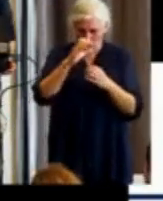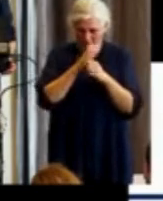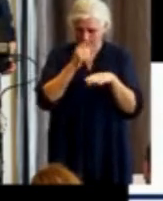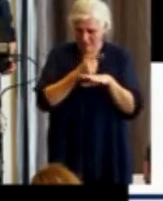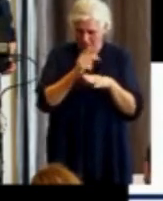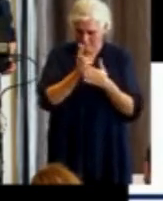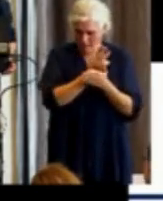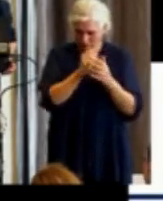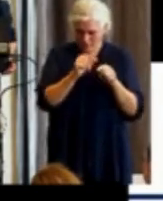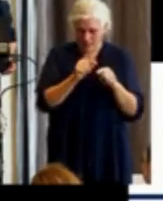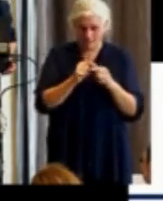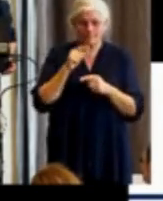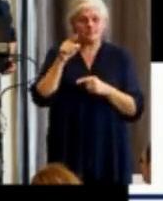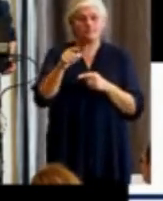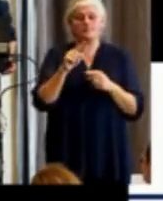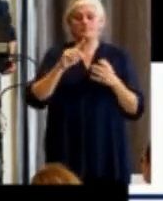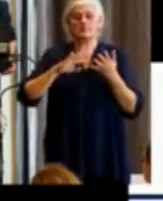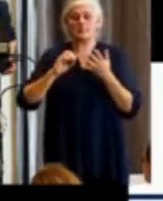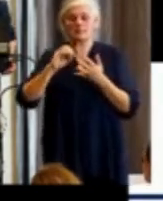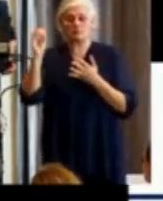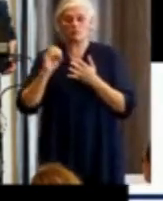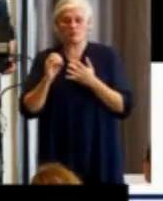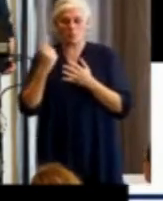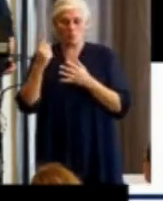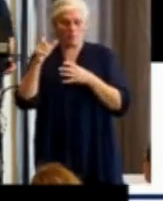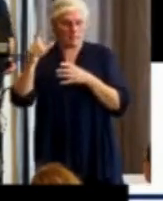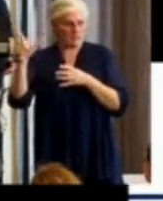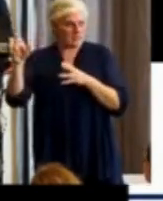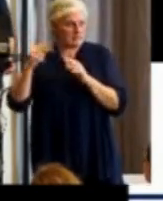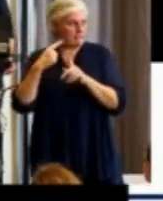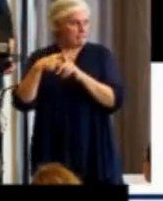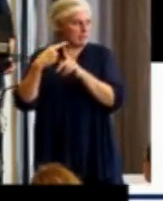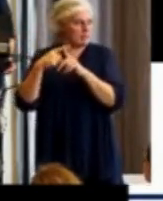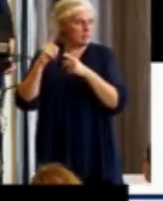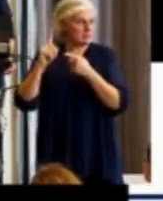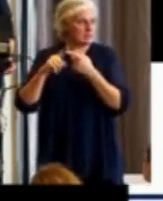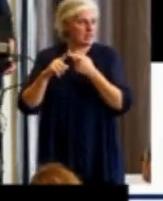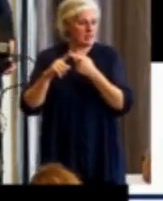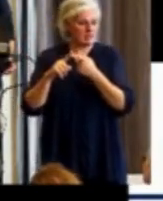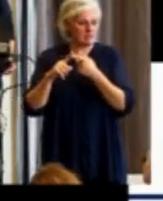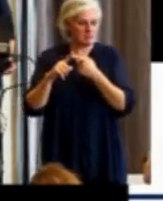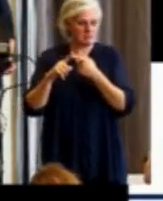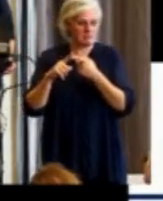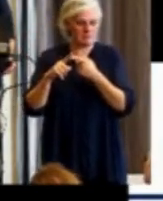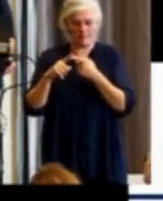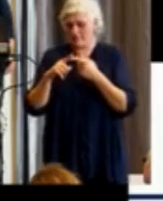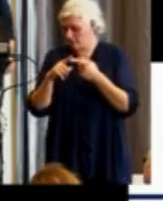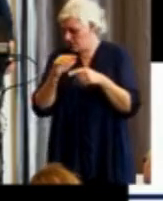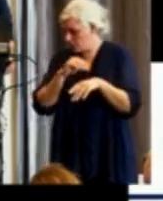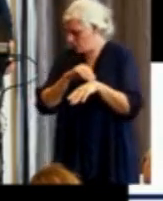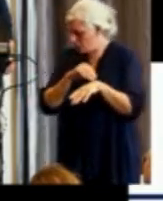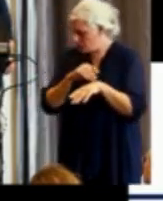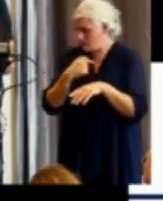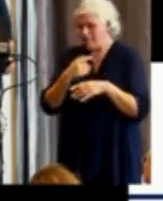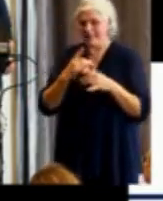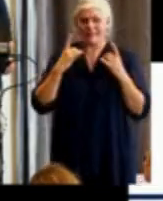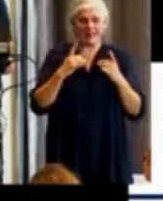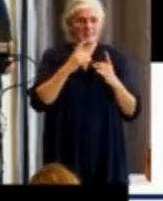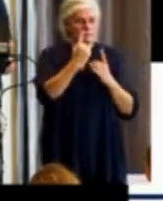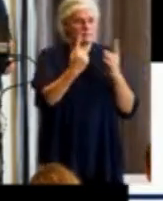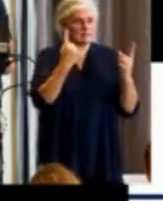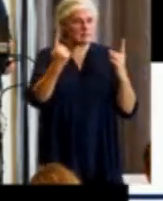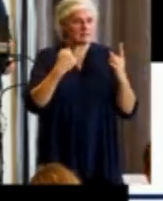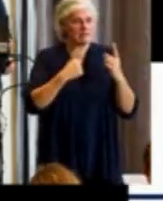So one, it's found in 90% of LGI1 patients, so it could be a plausible cause, but healthy individuals carry it in